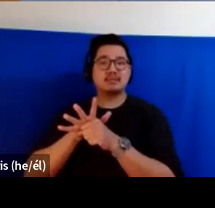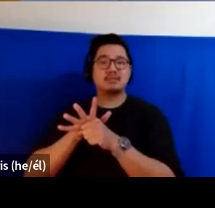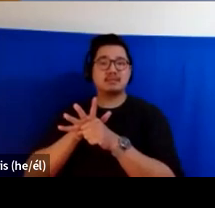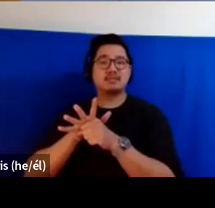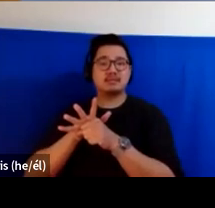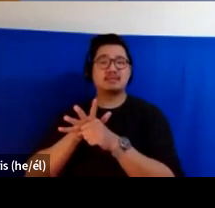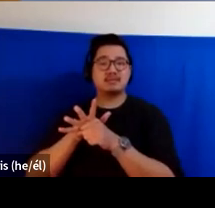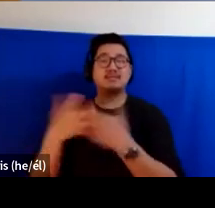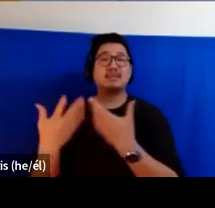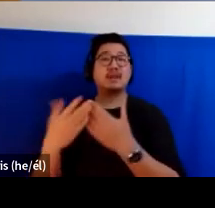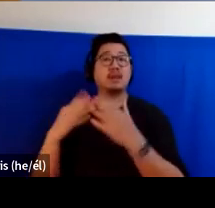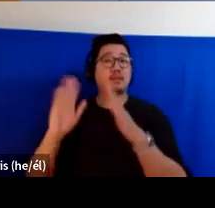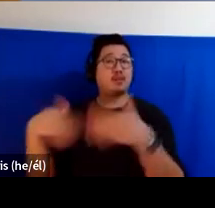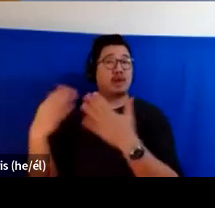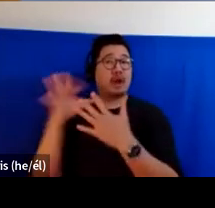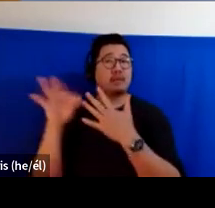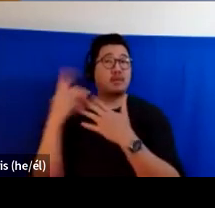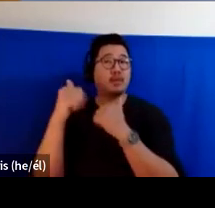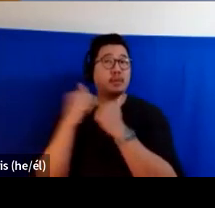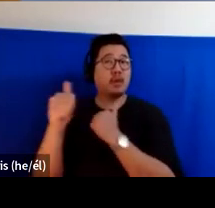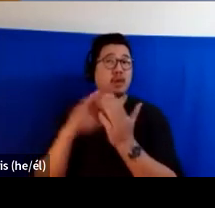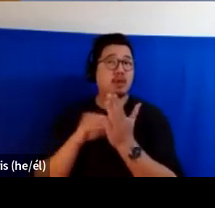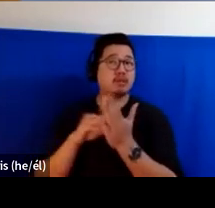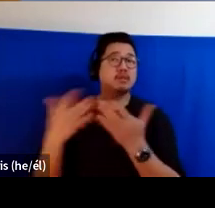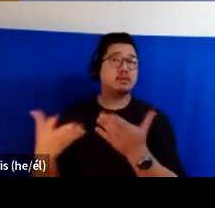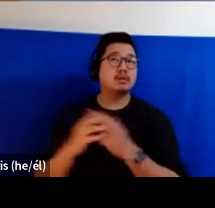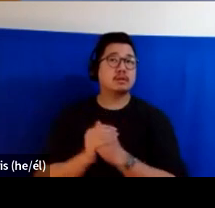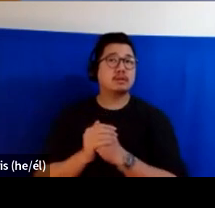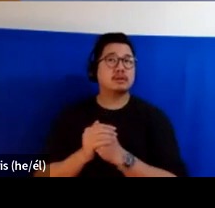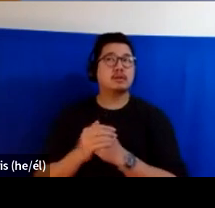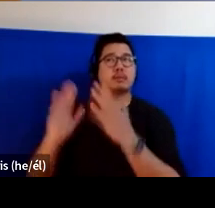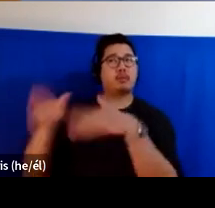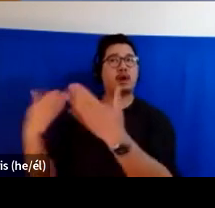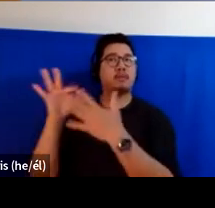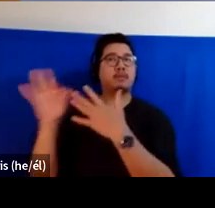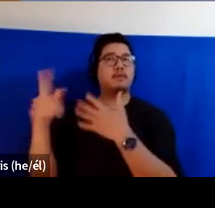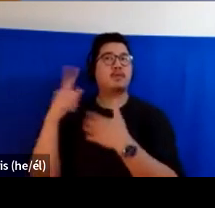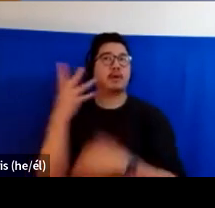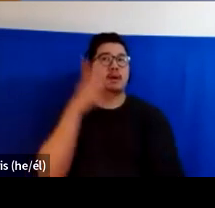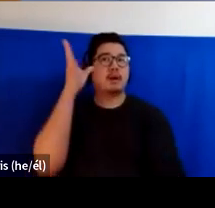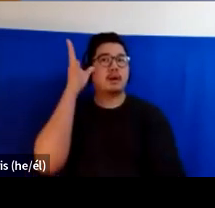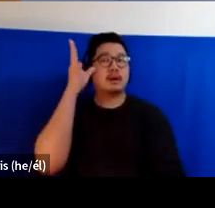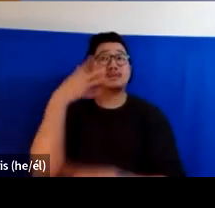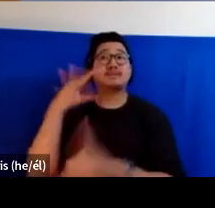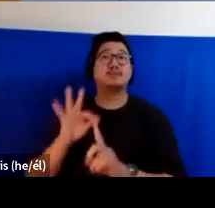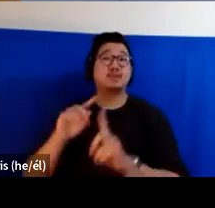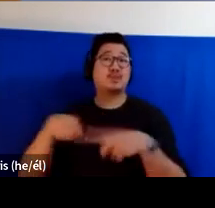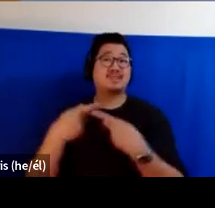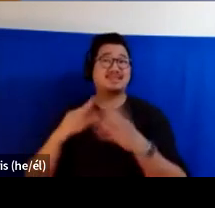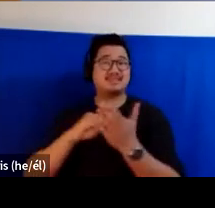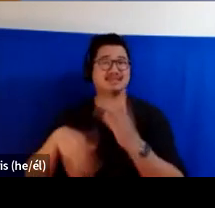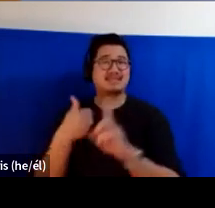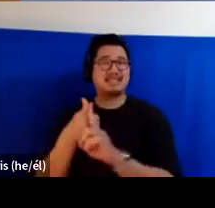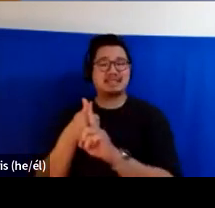learning for or or children's to give this option to the parents who had the remote learning especially when the students have been a cl